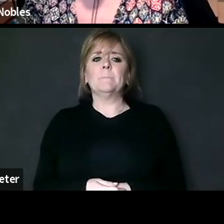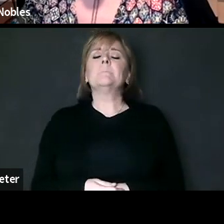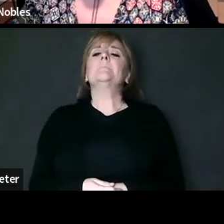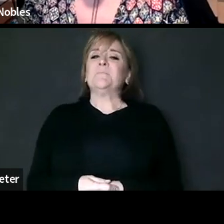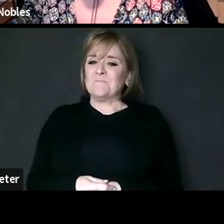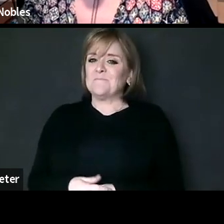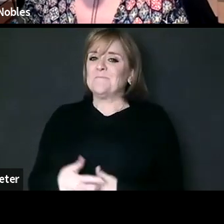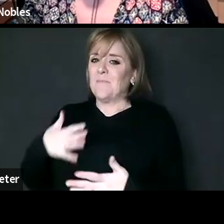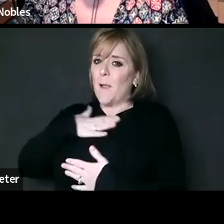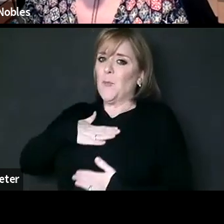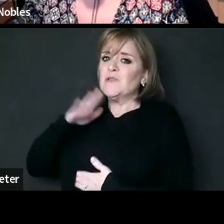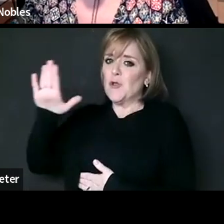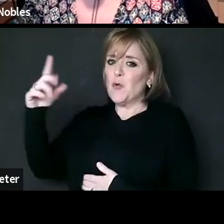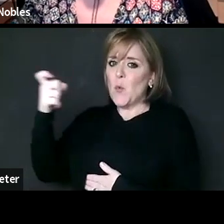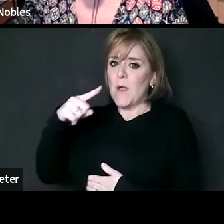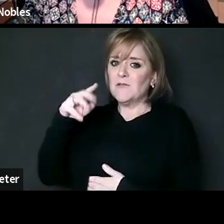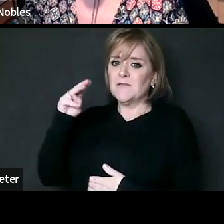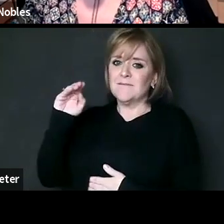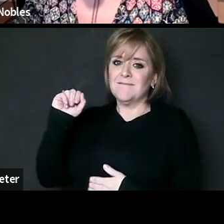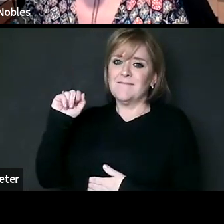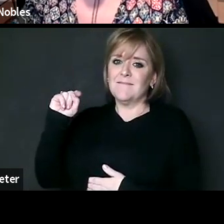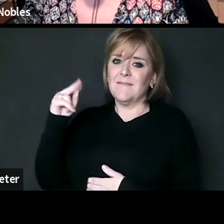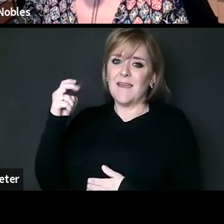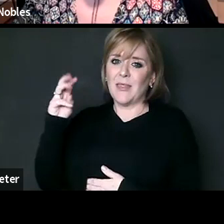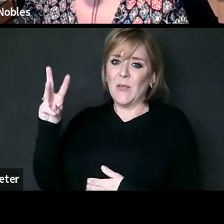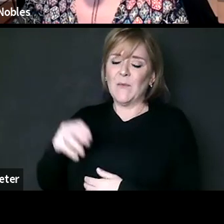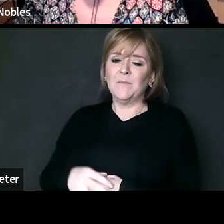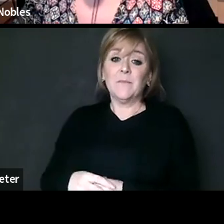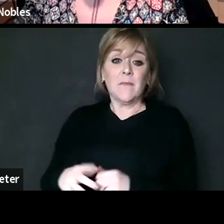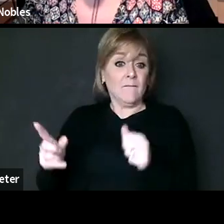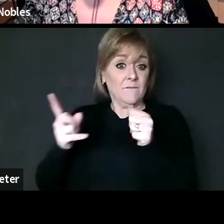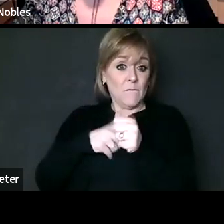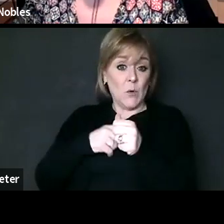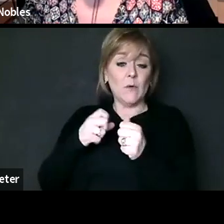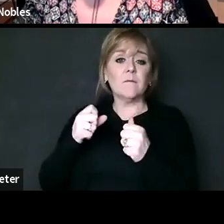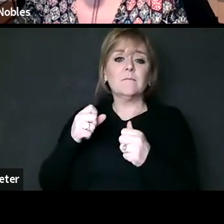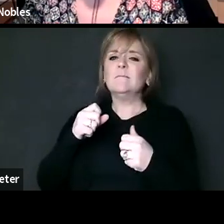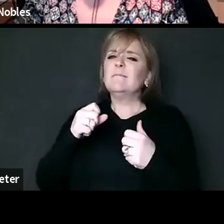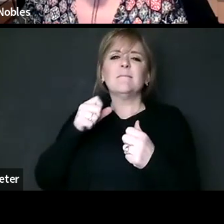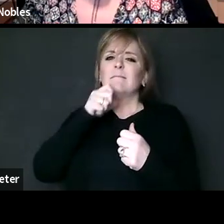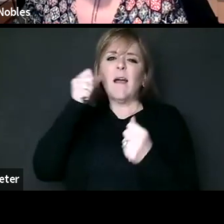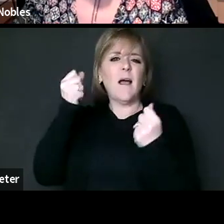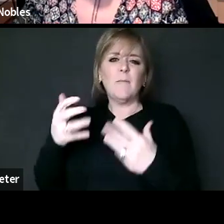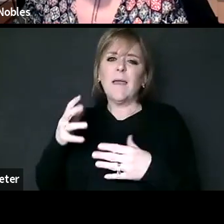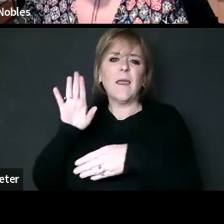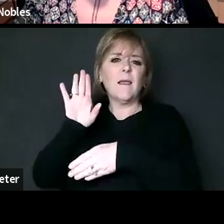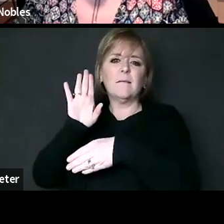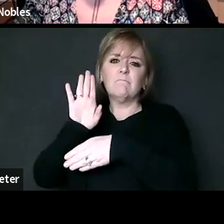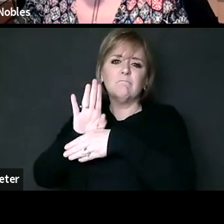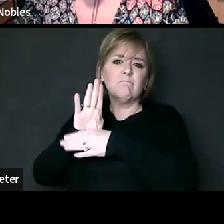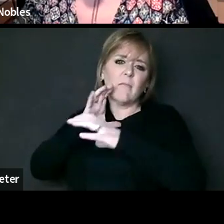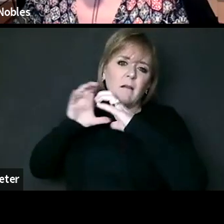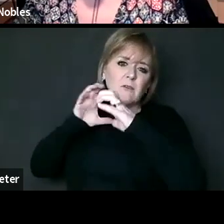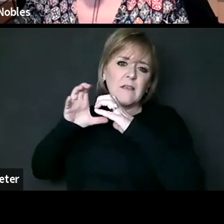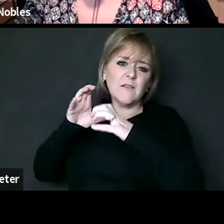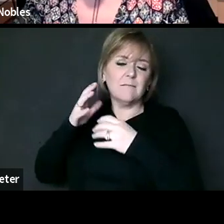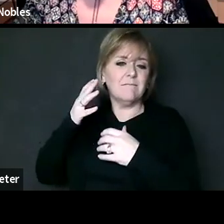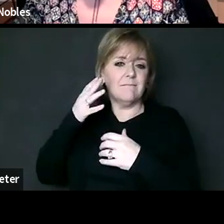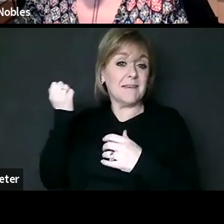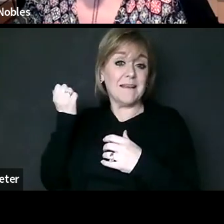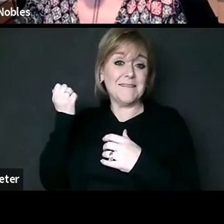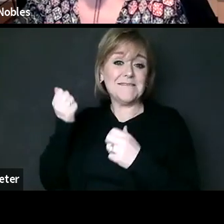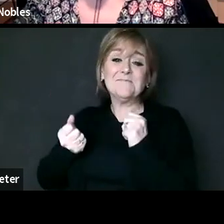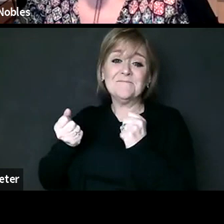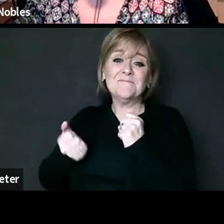I appreciate the question, Matthew. I first of all, there weren't a lot of conversations because everyone stayed in their car and practiced good